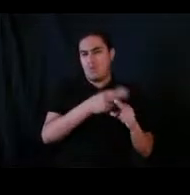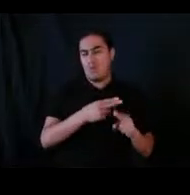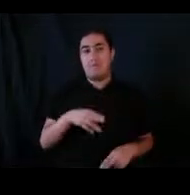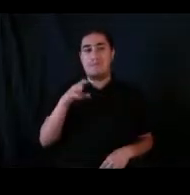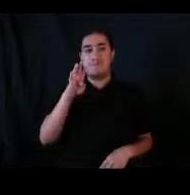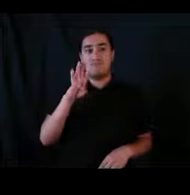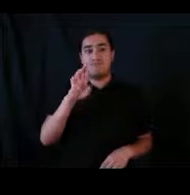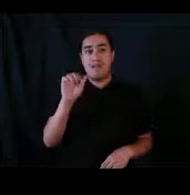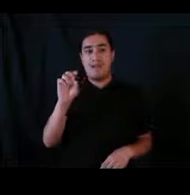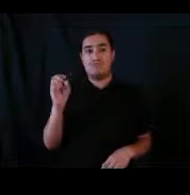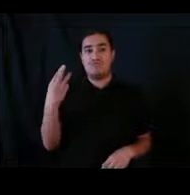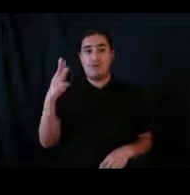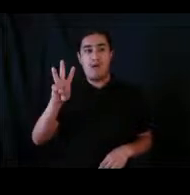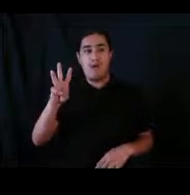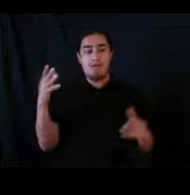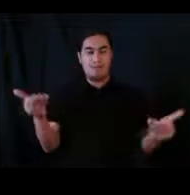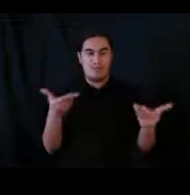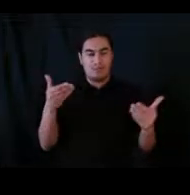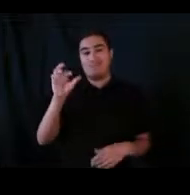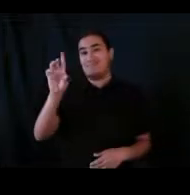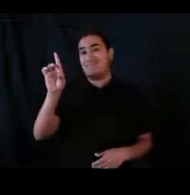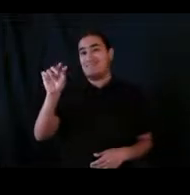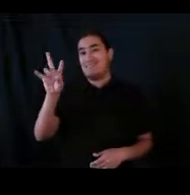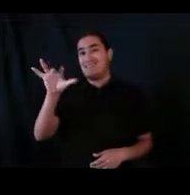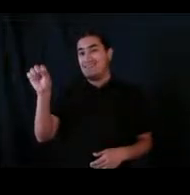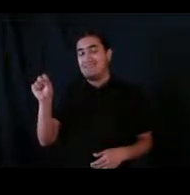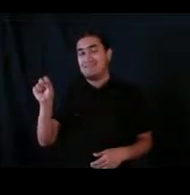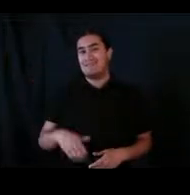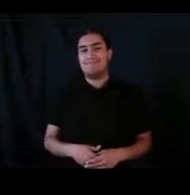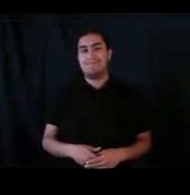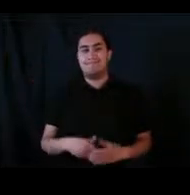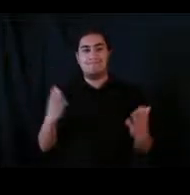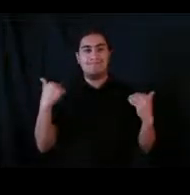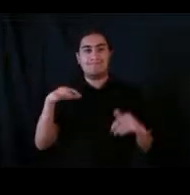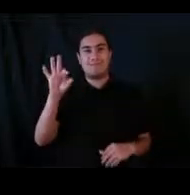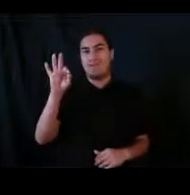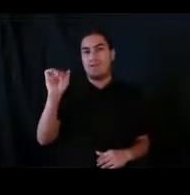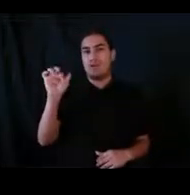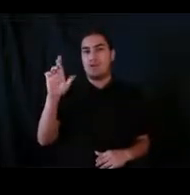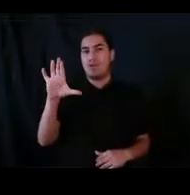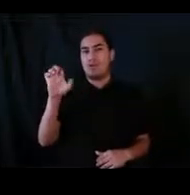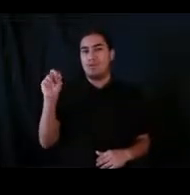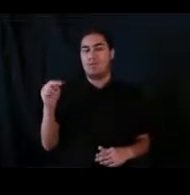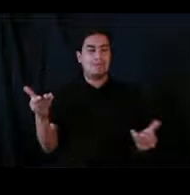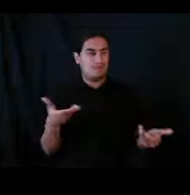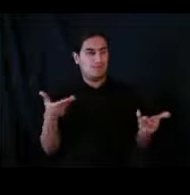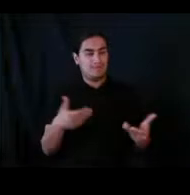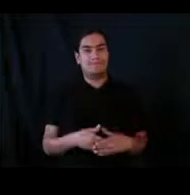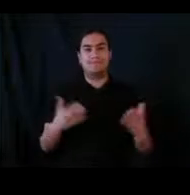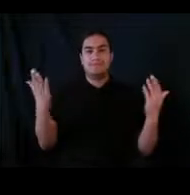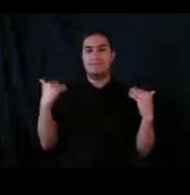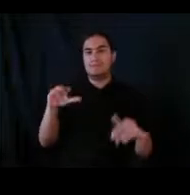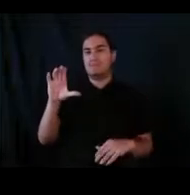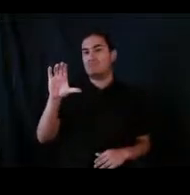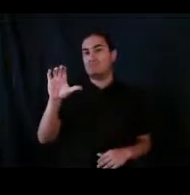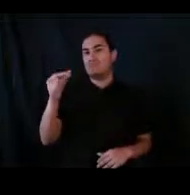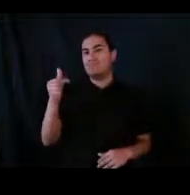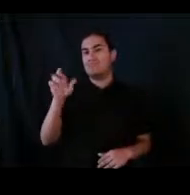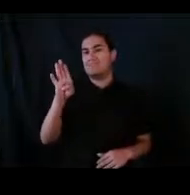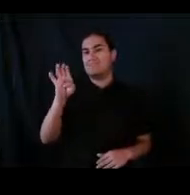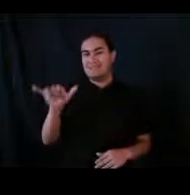here thank you commissioner davis mr falcone here commissioner grisby